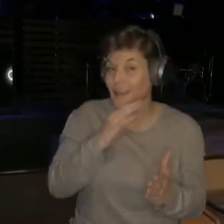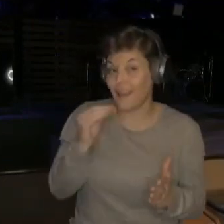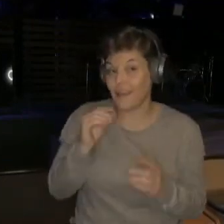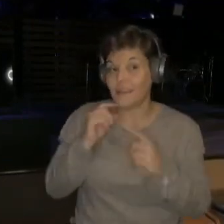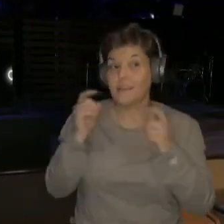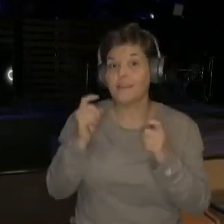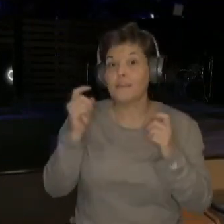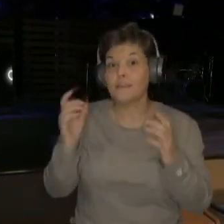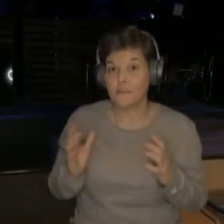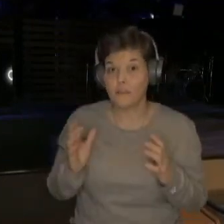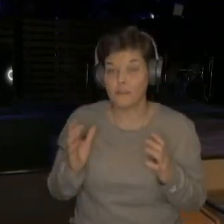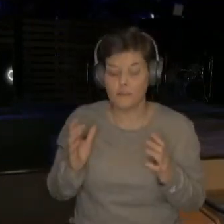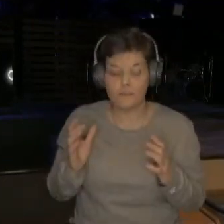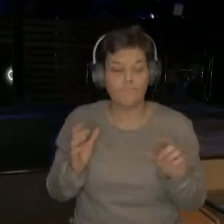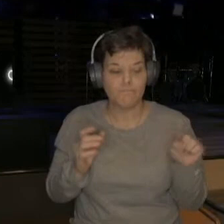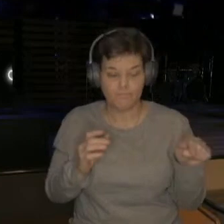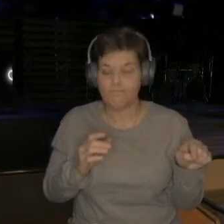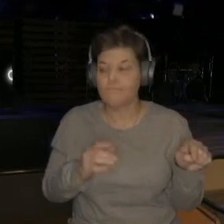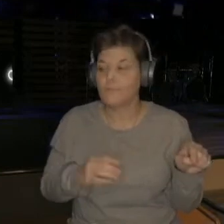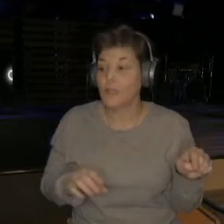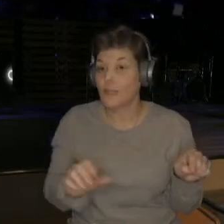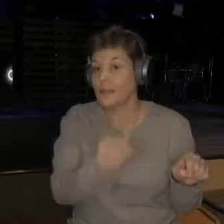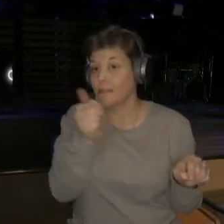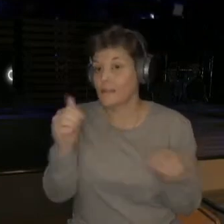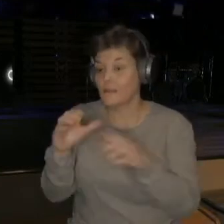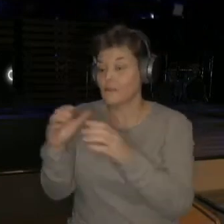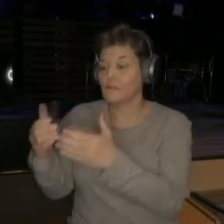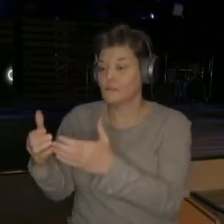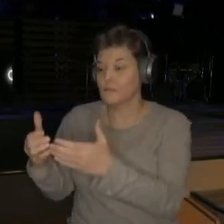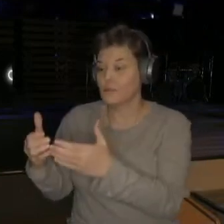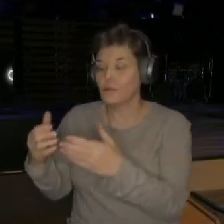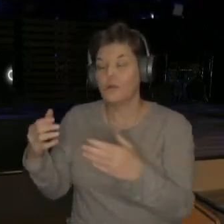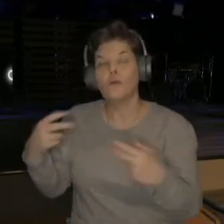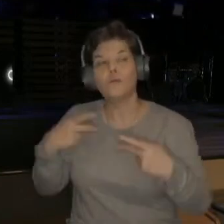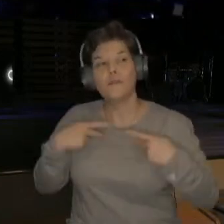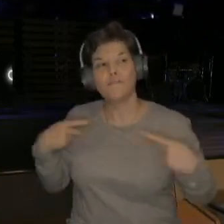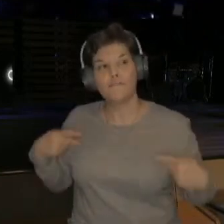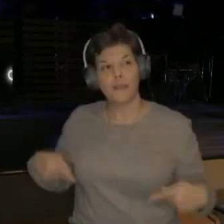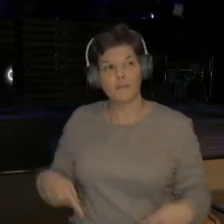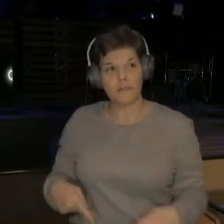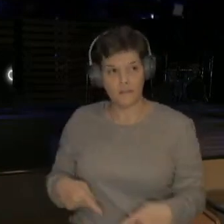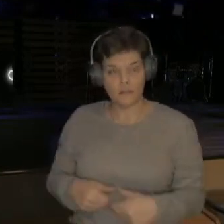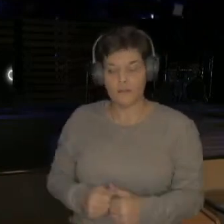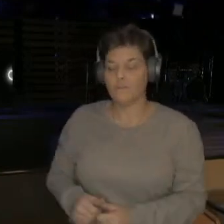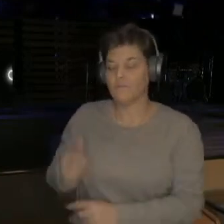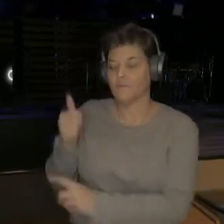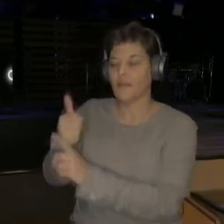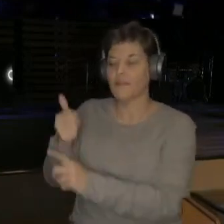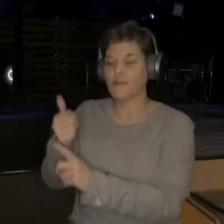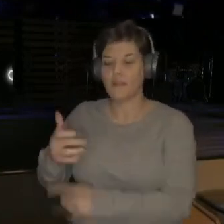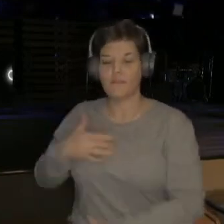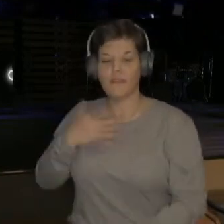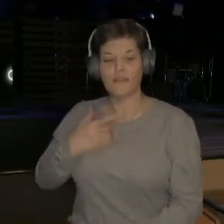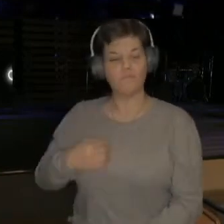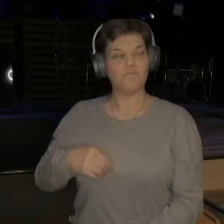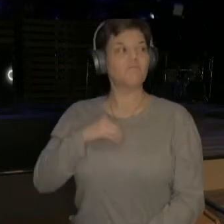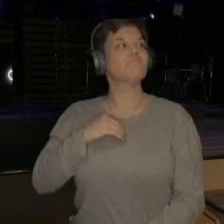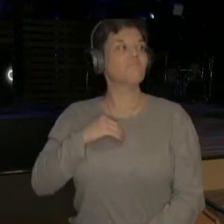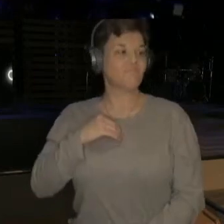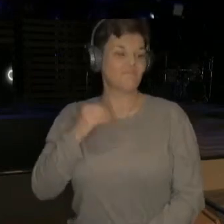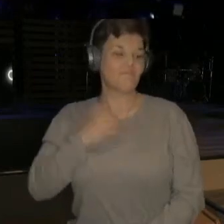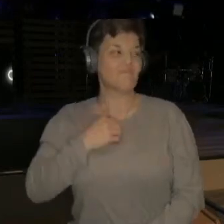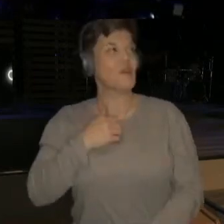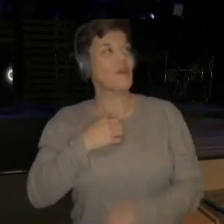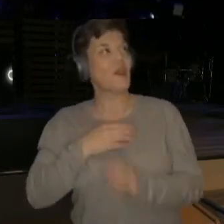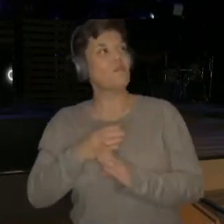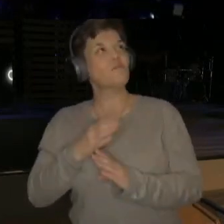But then we have the Pharisees who are self-righteous and refuse to acknowledge that they're lost or to even consider that they